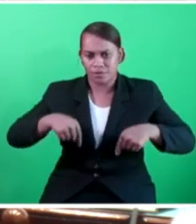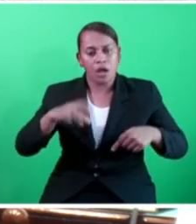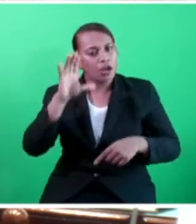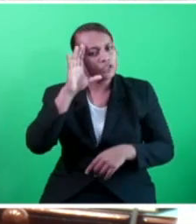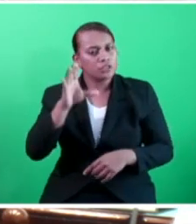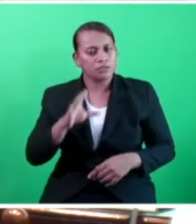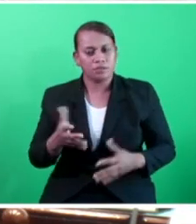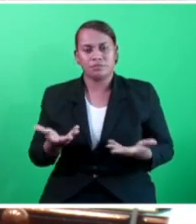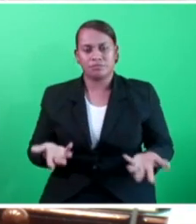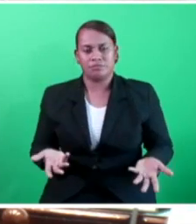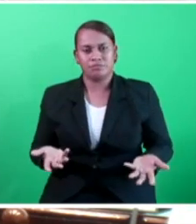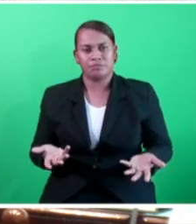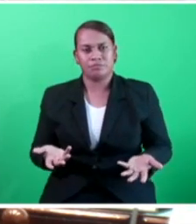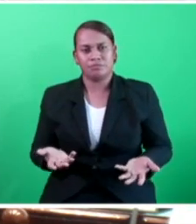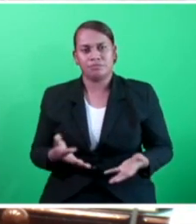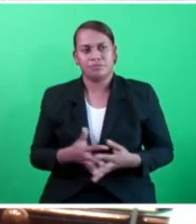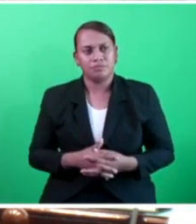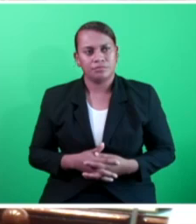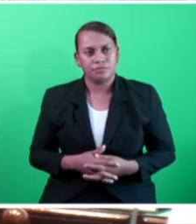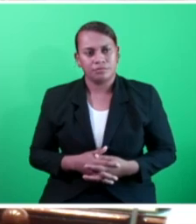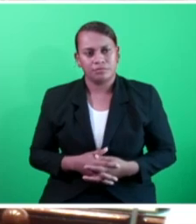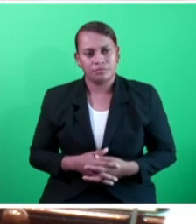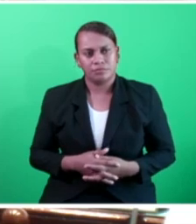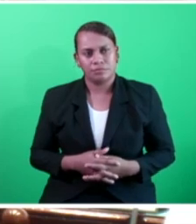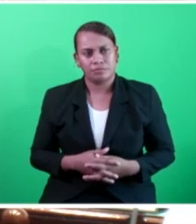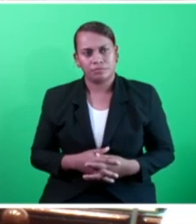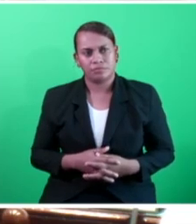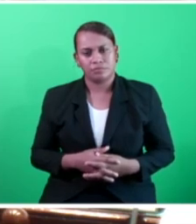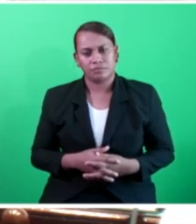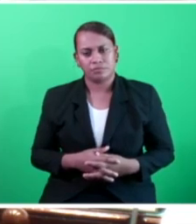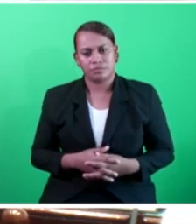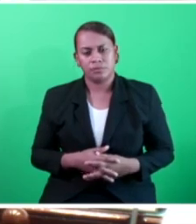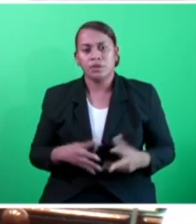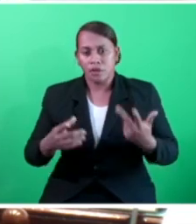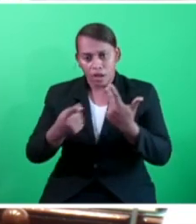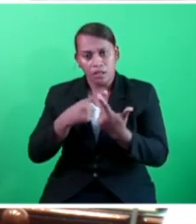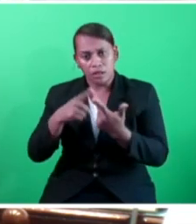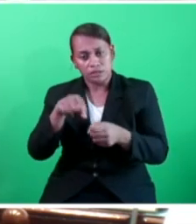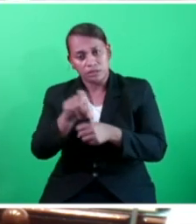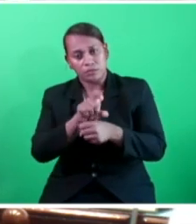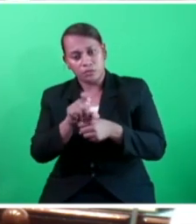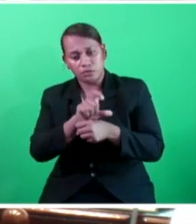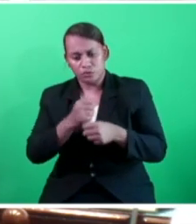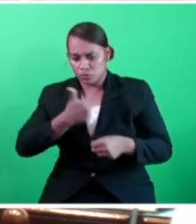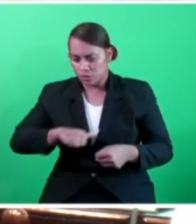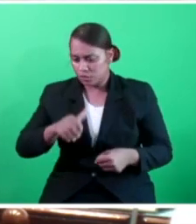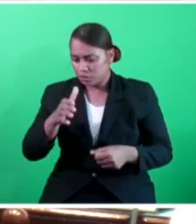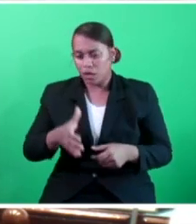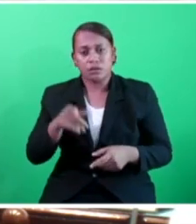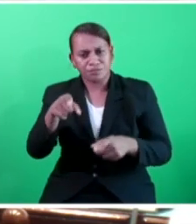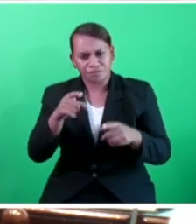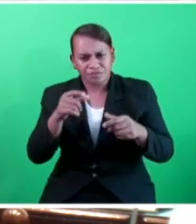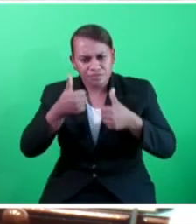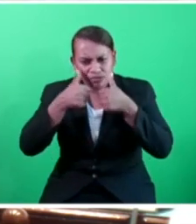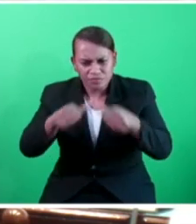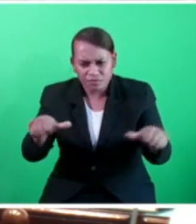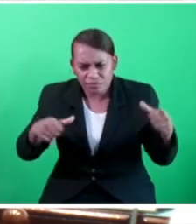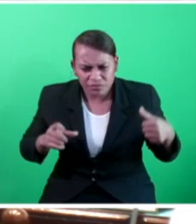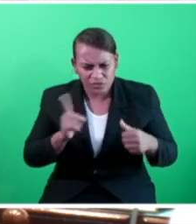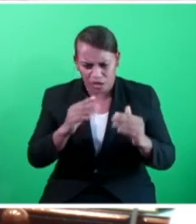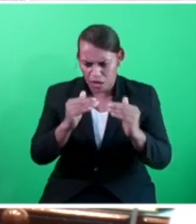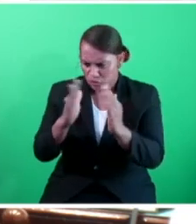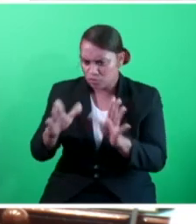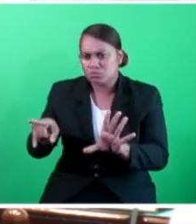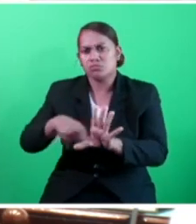adding on to that, there are a number of other chemicals that are being utilized in the agriculture sector and also for the household sector. And